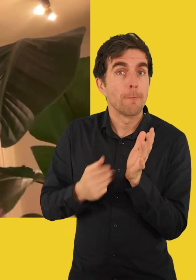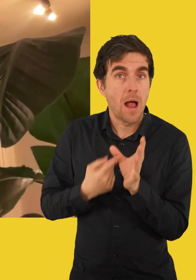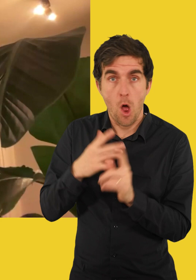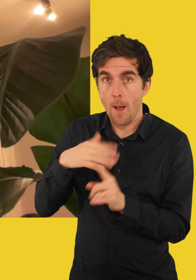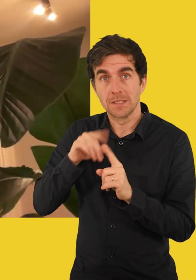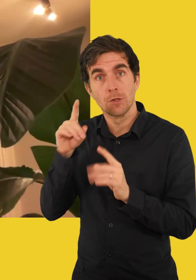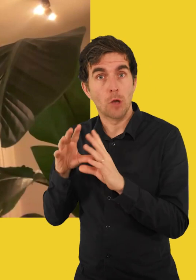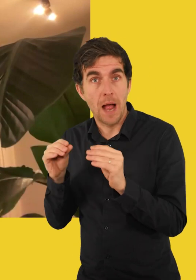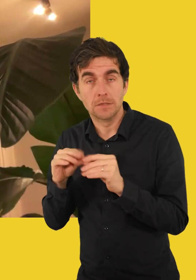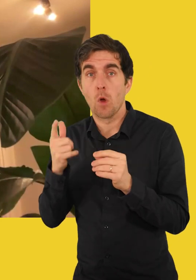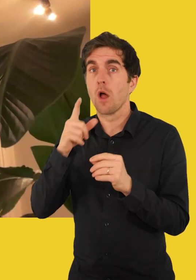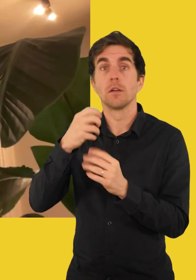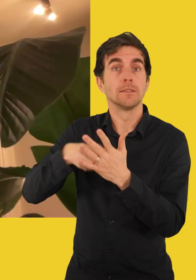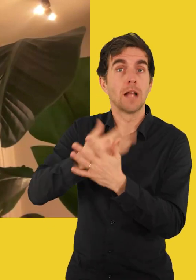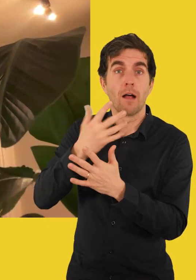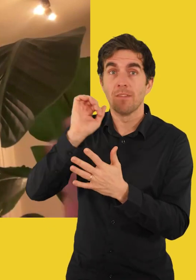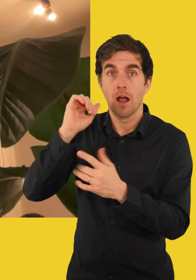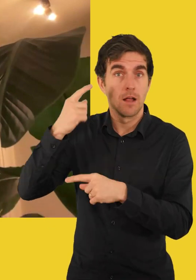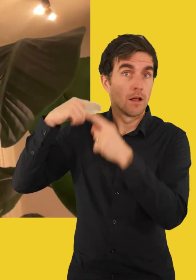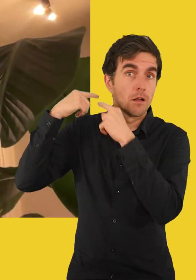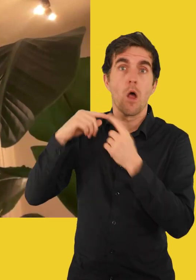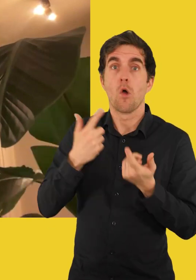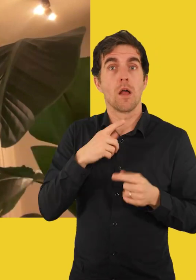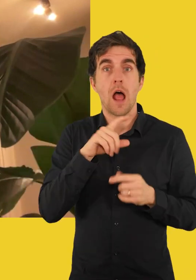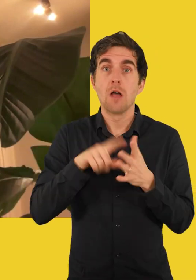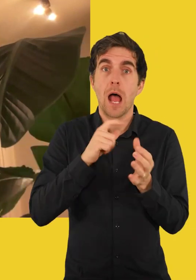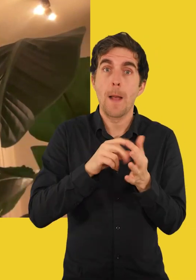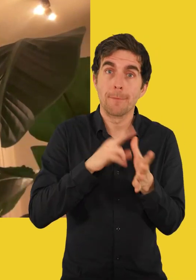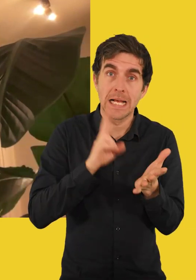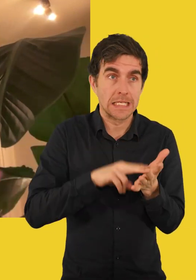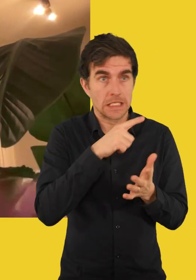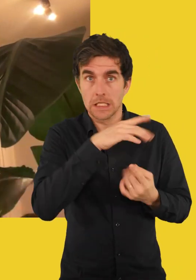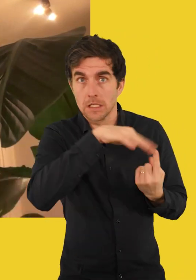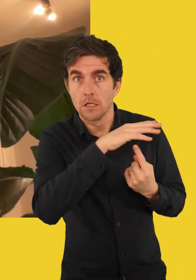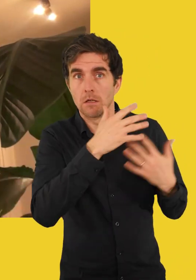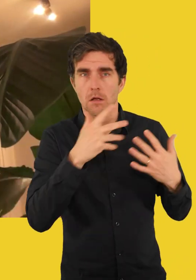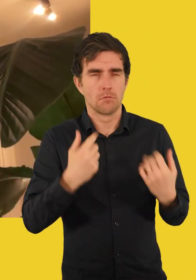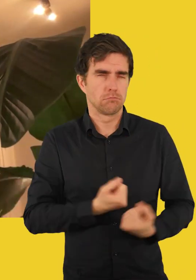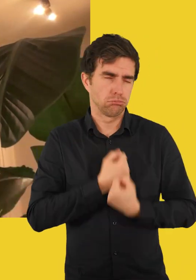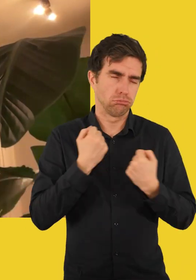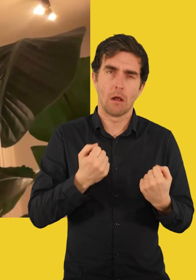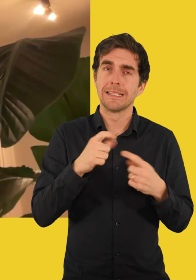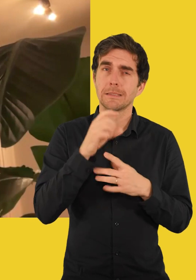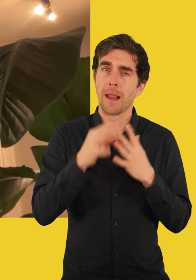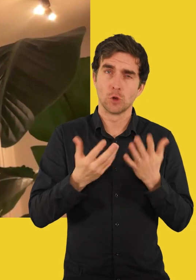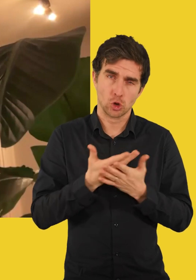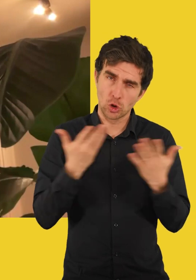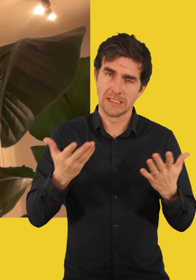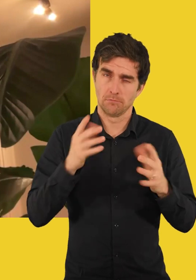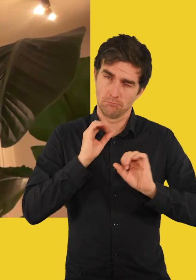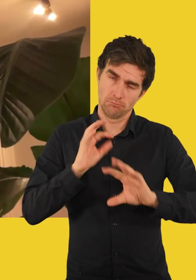Romania, Indigenous communities in Scandinavia, island nations in the Caribbean, and it also has a very strong disability